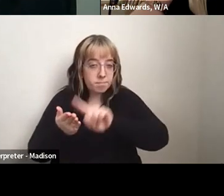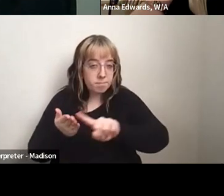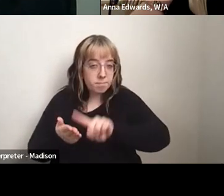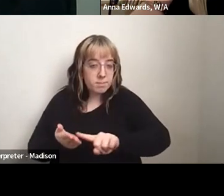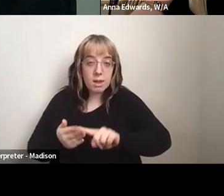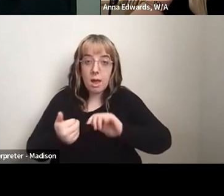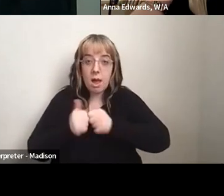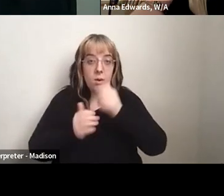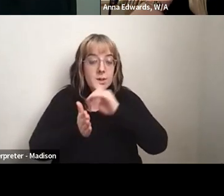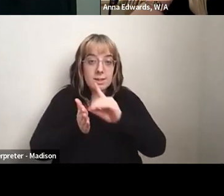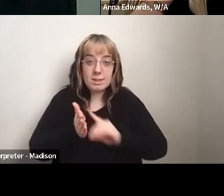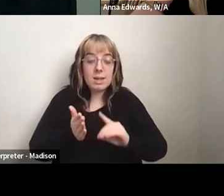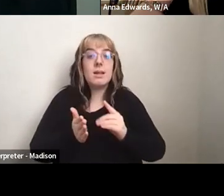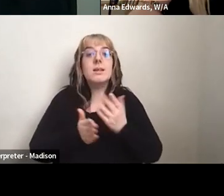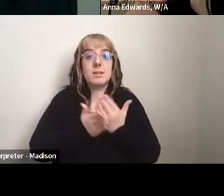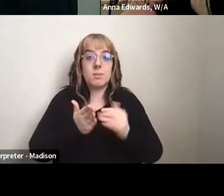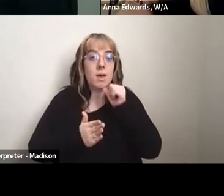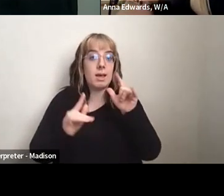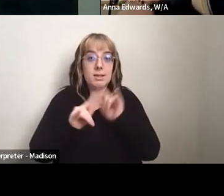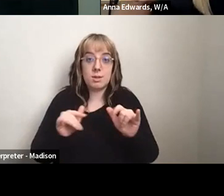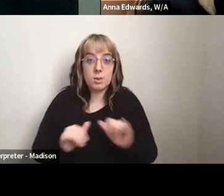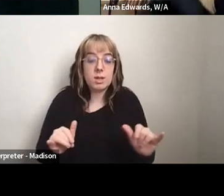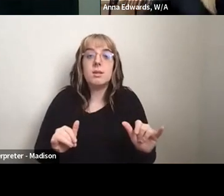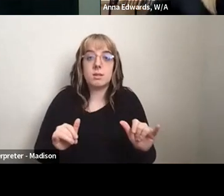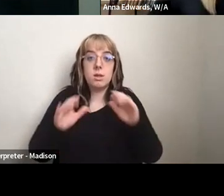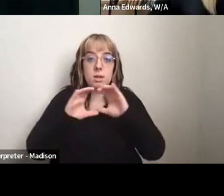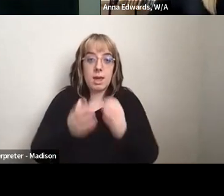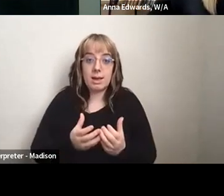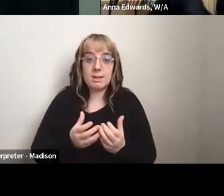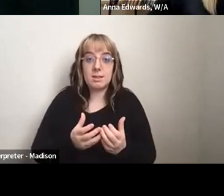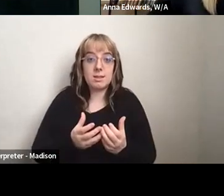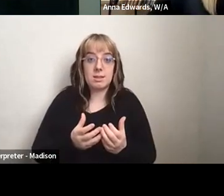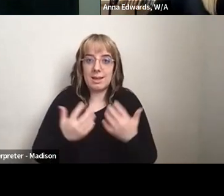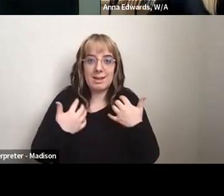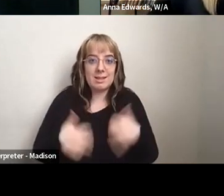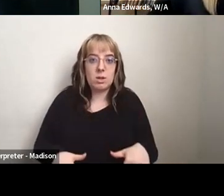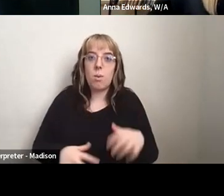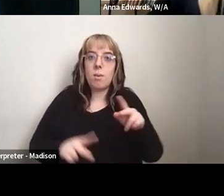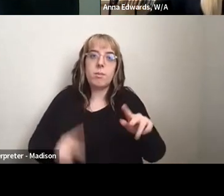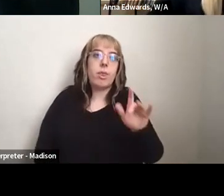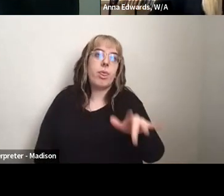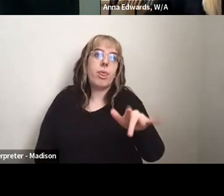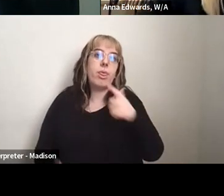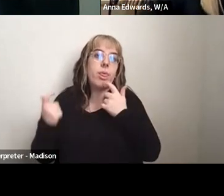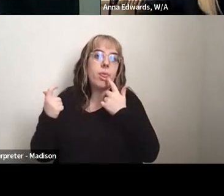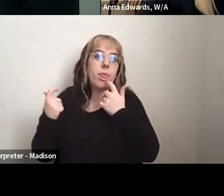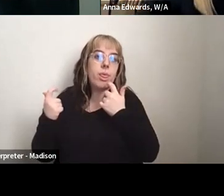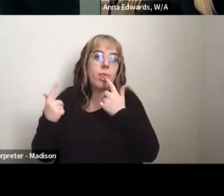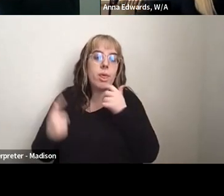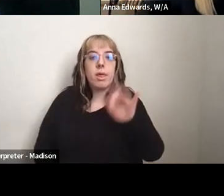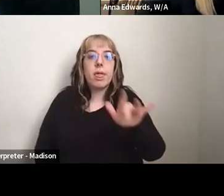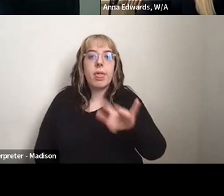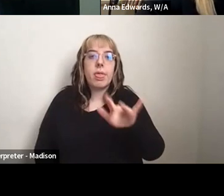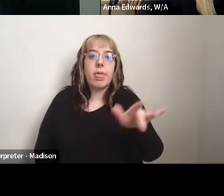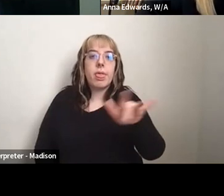designed some of our asynchronous courses, because we just didn't want, folks just clicking through. No, we